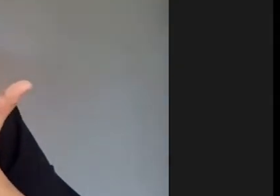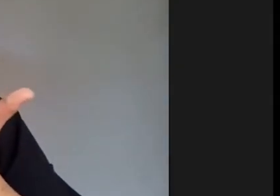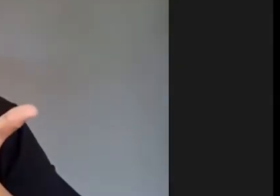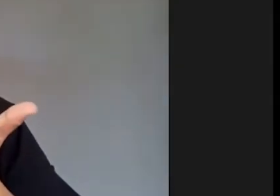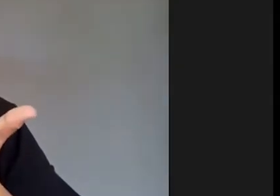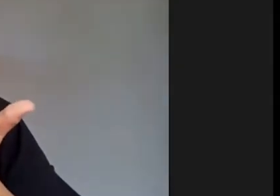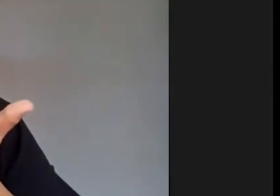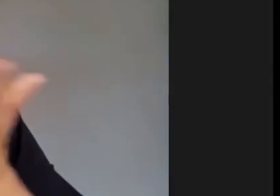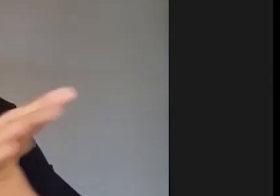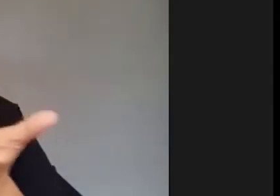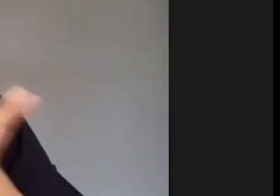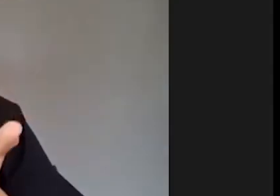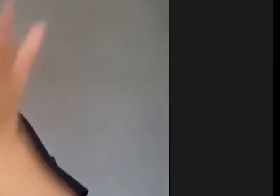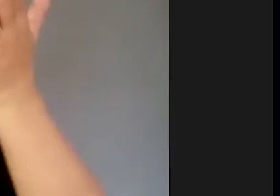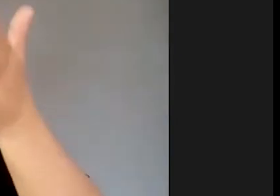these courses,